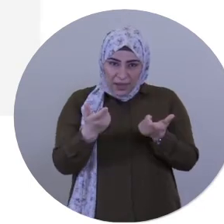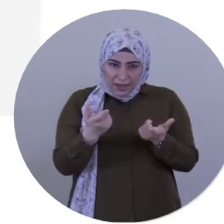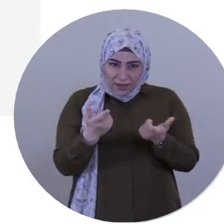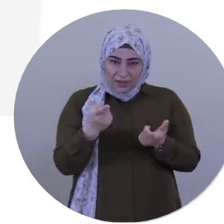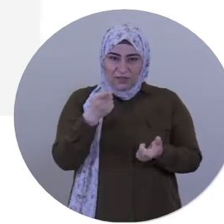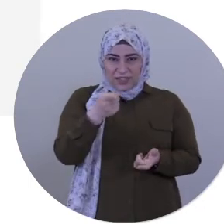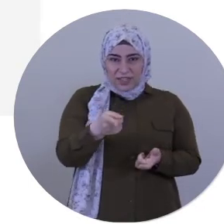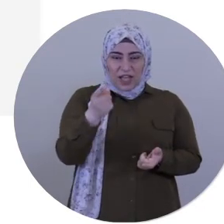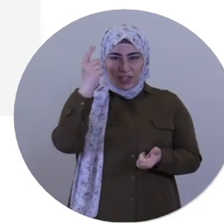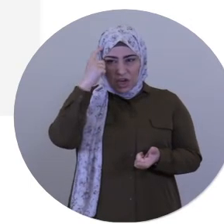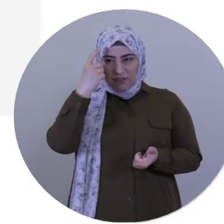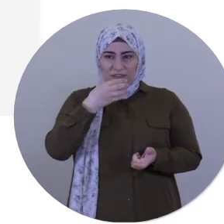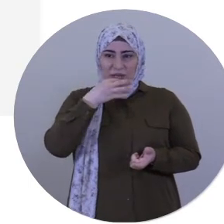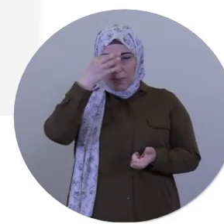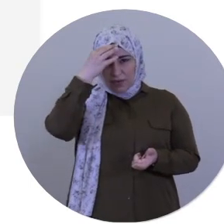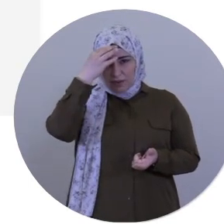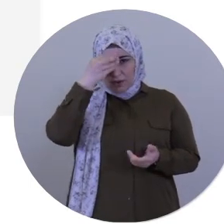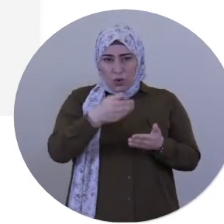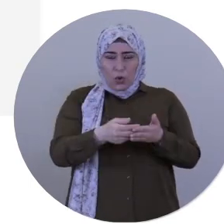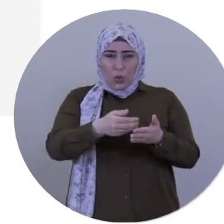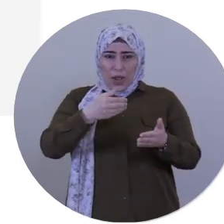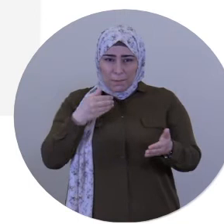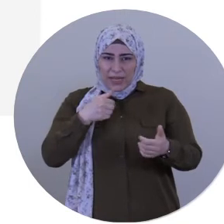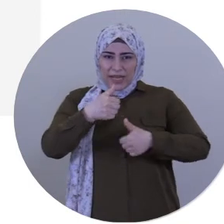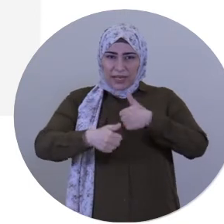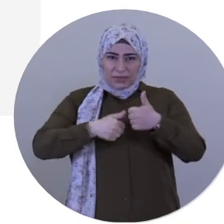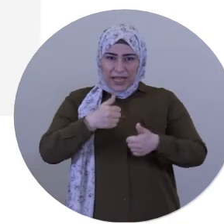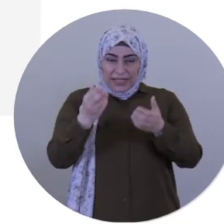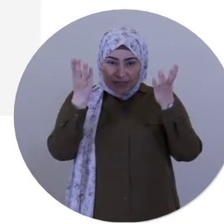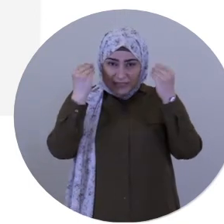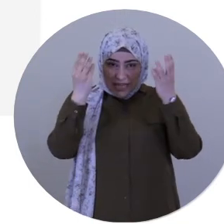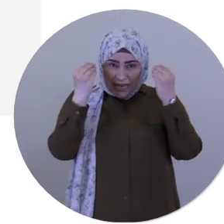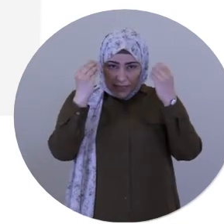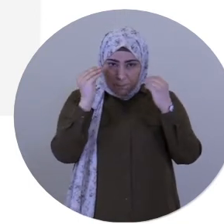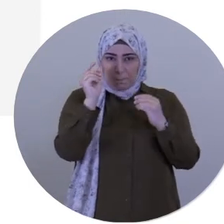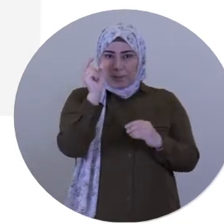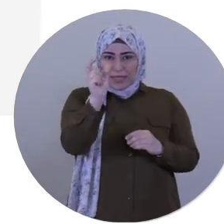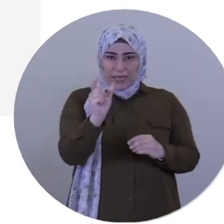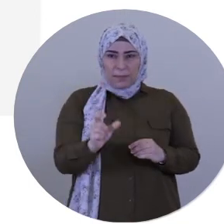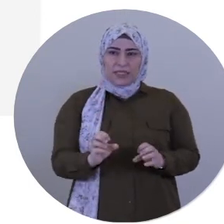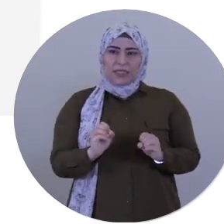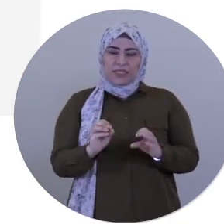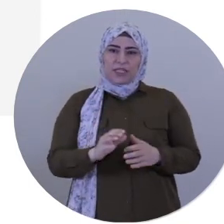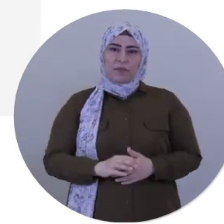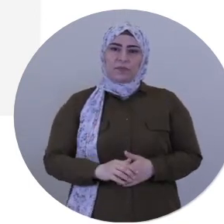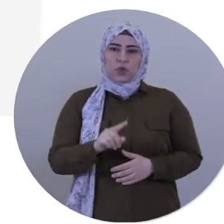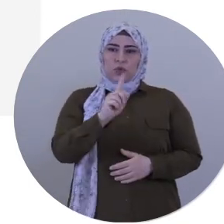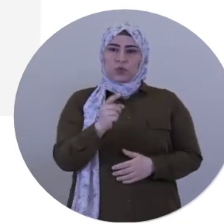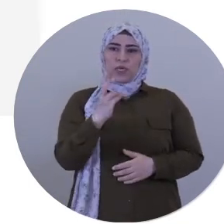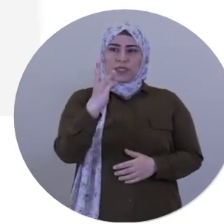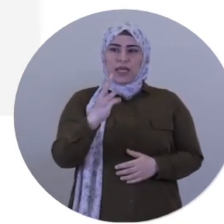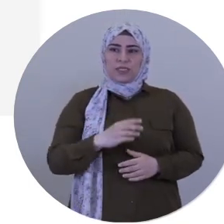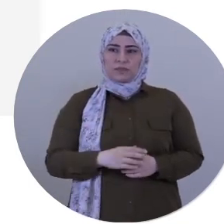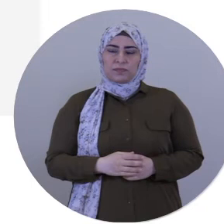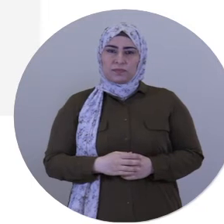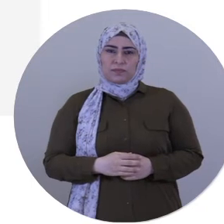word. Focus on the sentence you're reading. You may understand the word through the context. Question number 3.